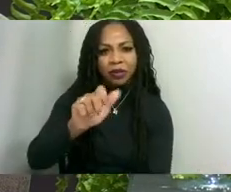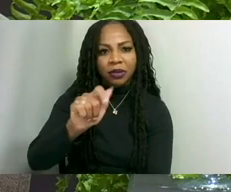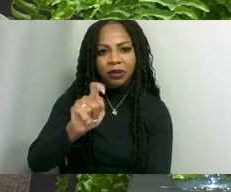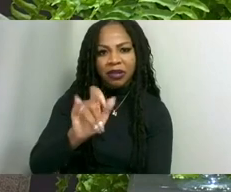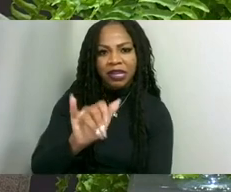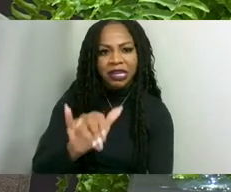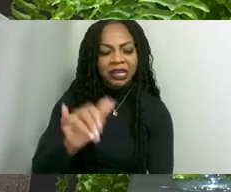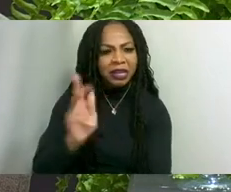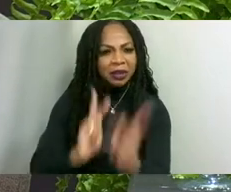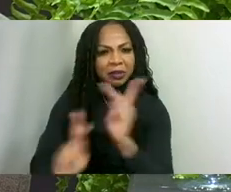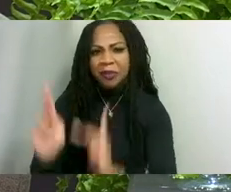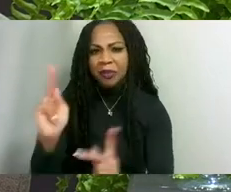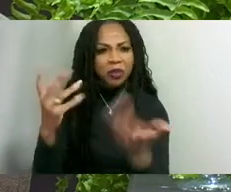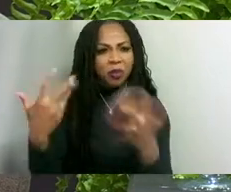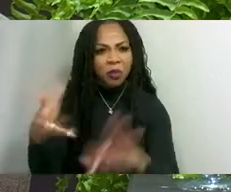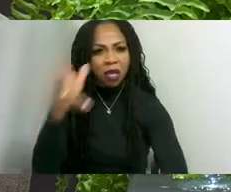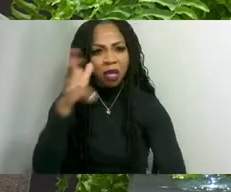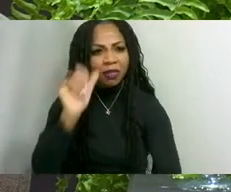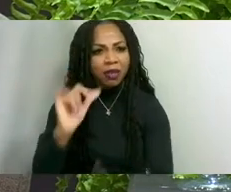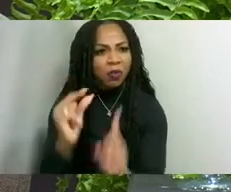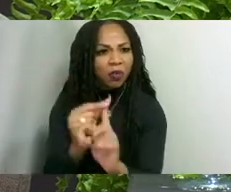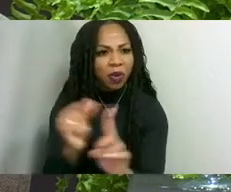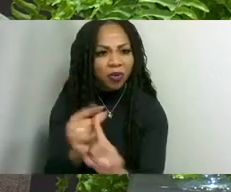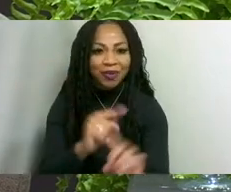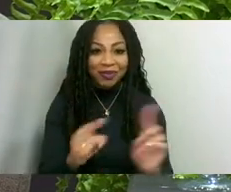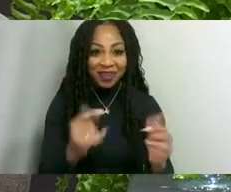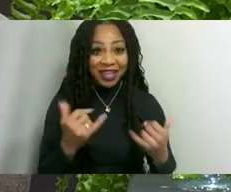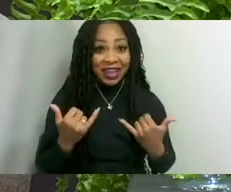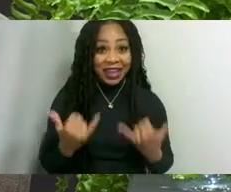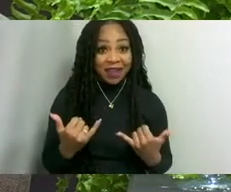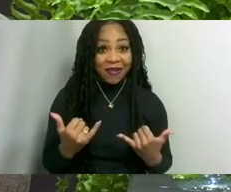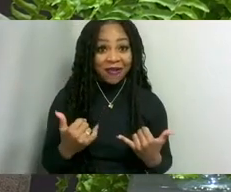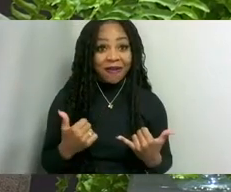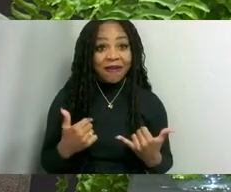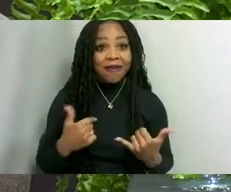treaty. Well, I made a film. It's called Trick or Treaty.